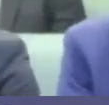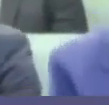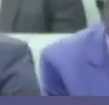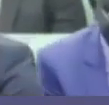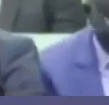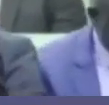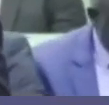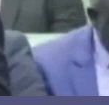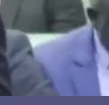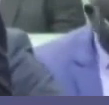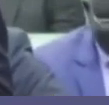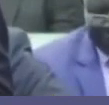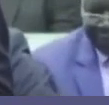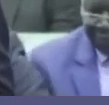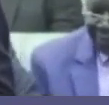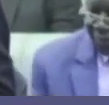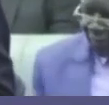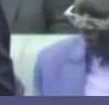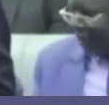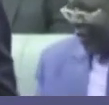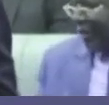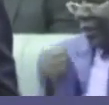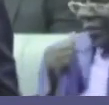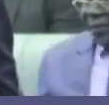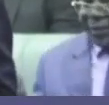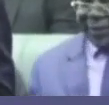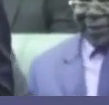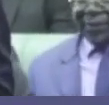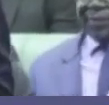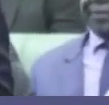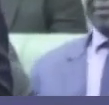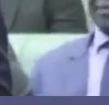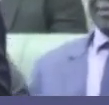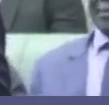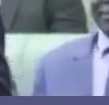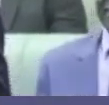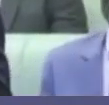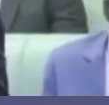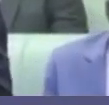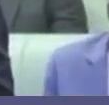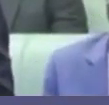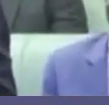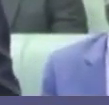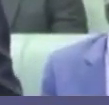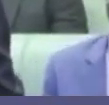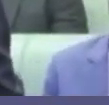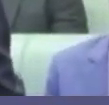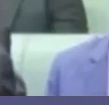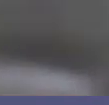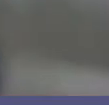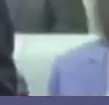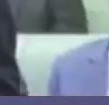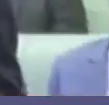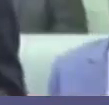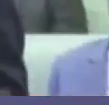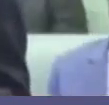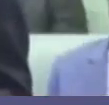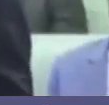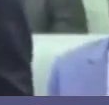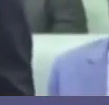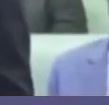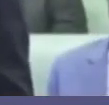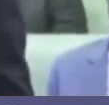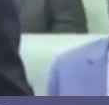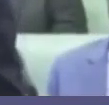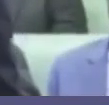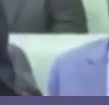1.2 miles. Right, Honourable Speaker, the airfield is in a solid state. Now it is